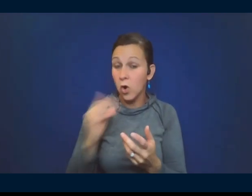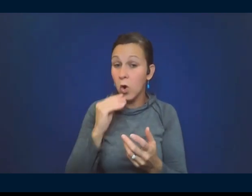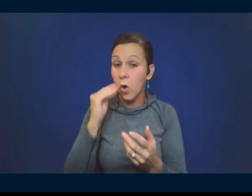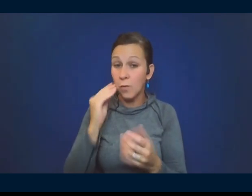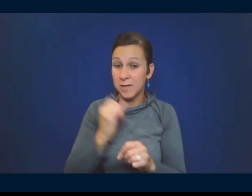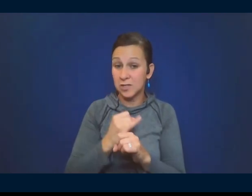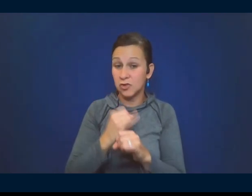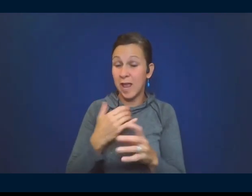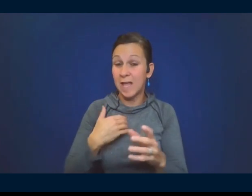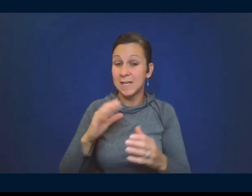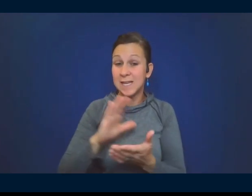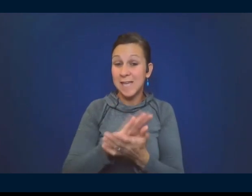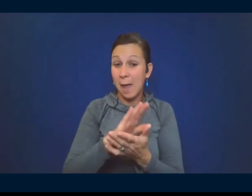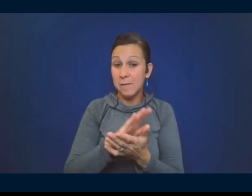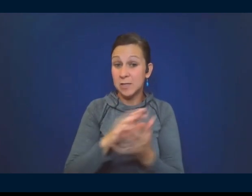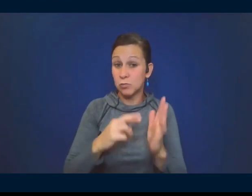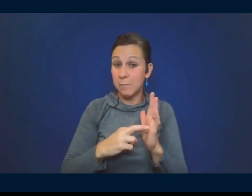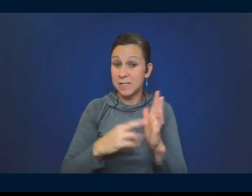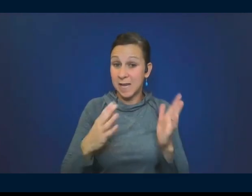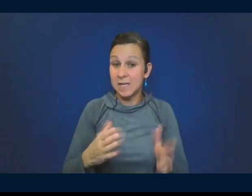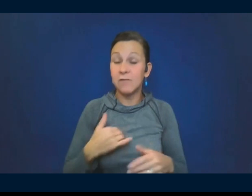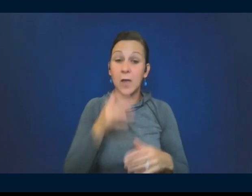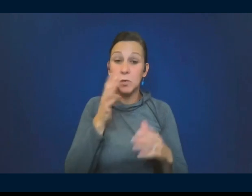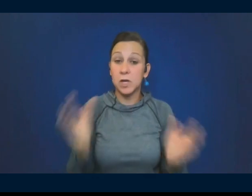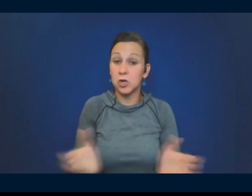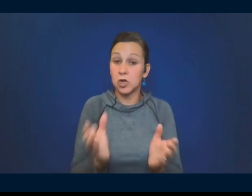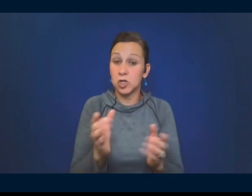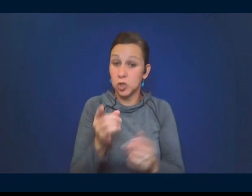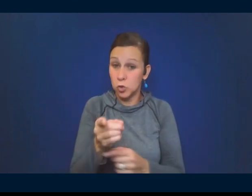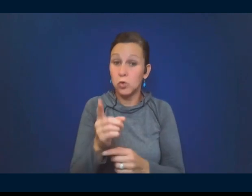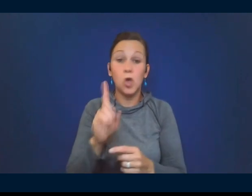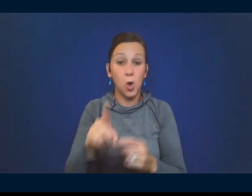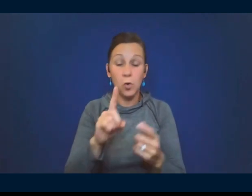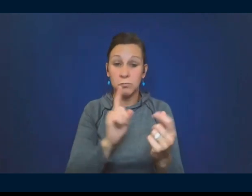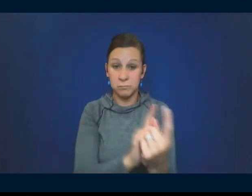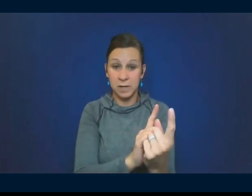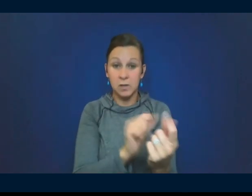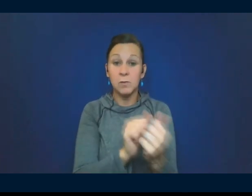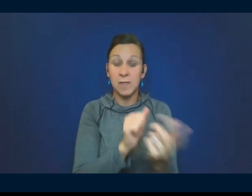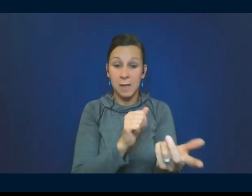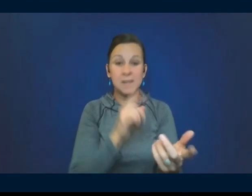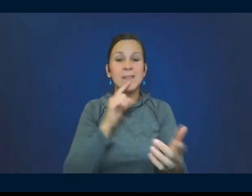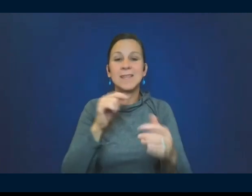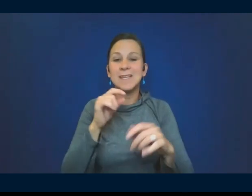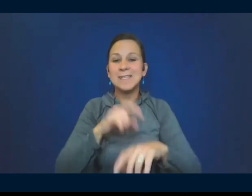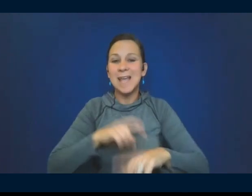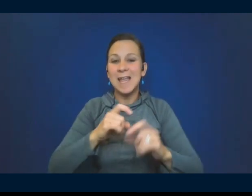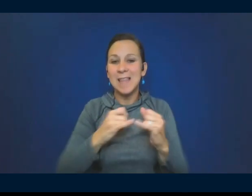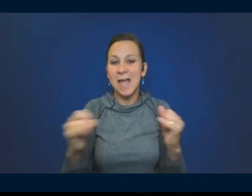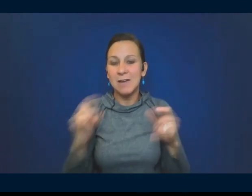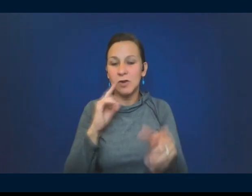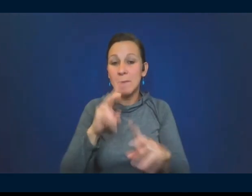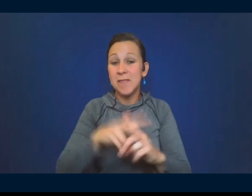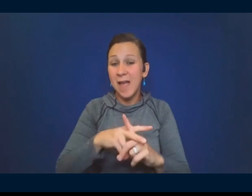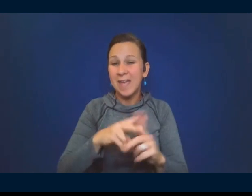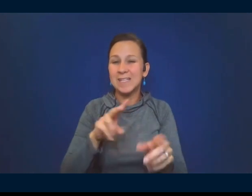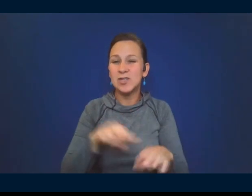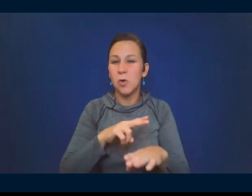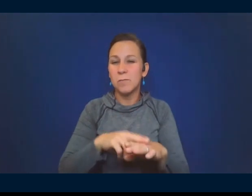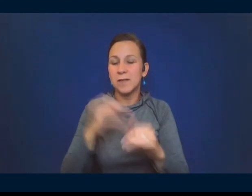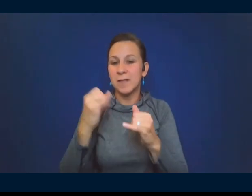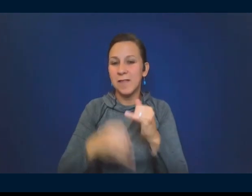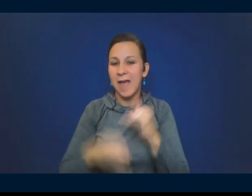campus representative, I would encourage you to go talk to them. The deadline for applying for the scholarship is typically the